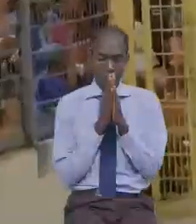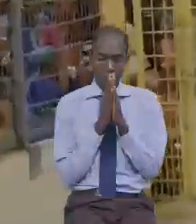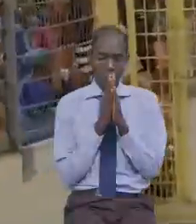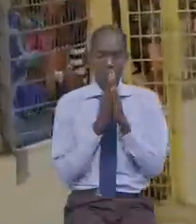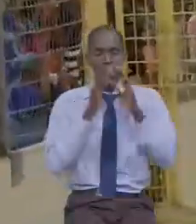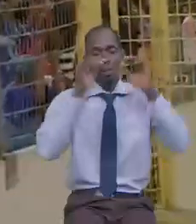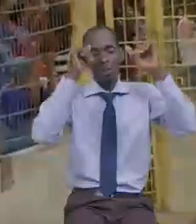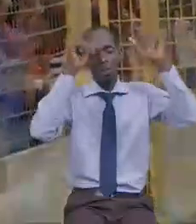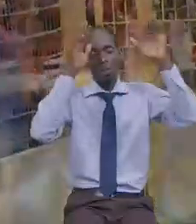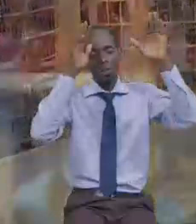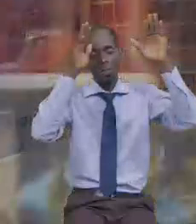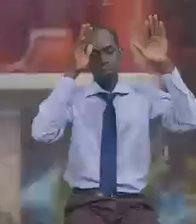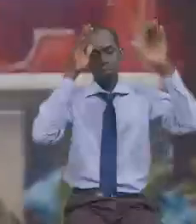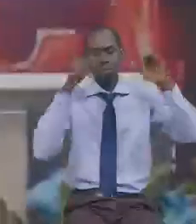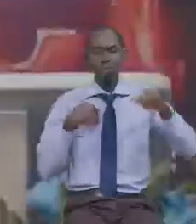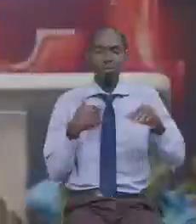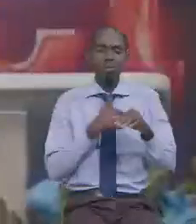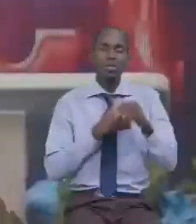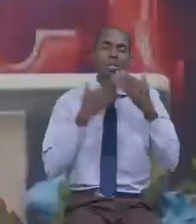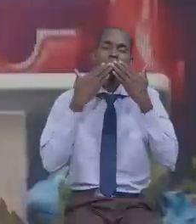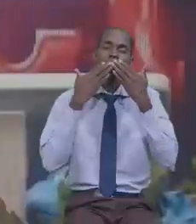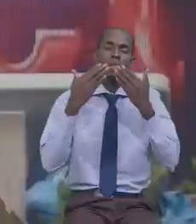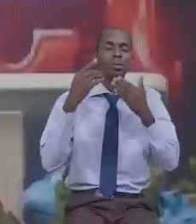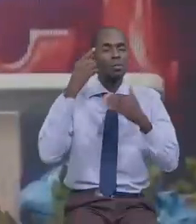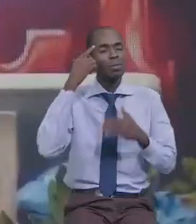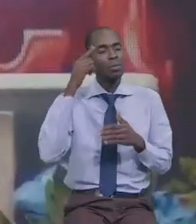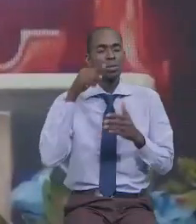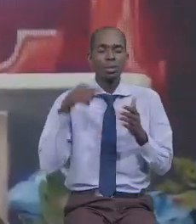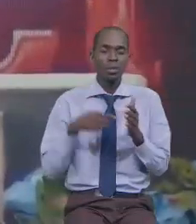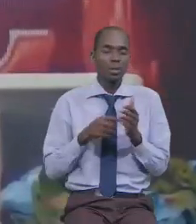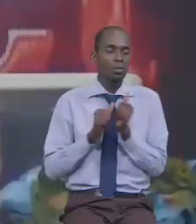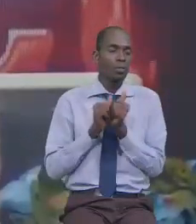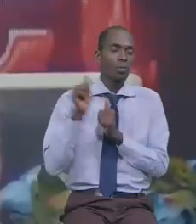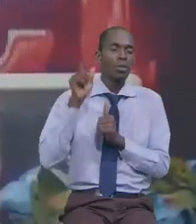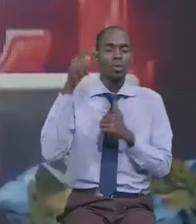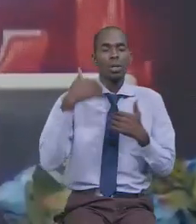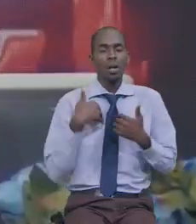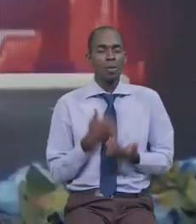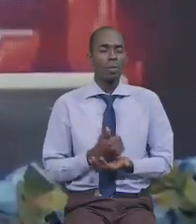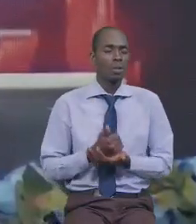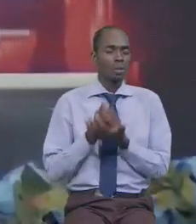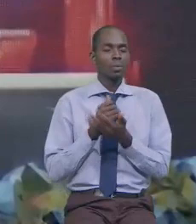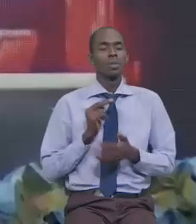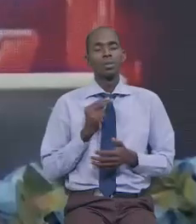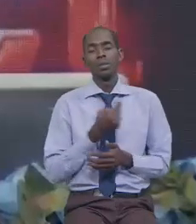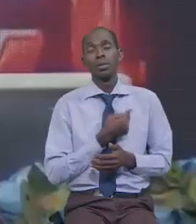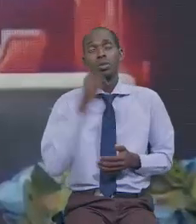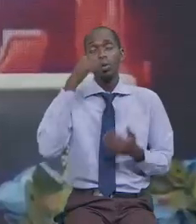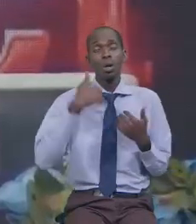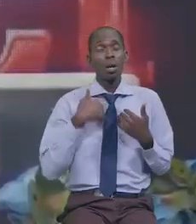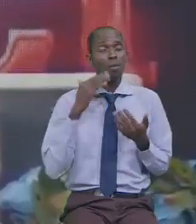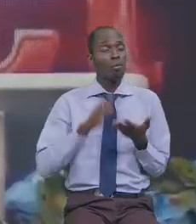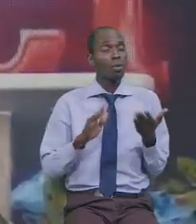Father, we thank you for thus far you have brought us. You have forgiven those who